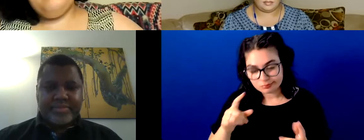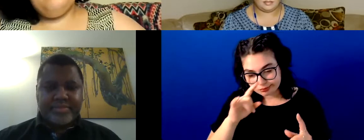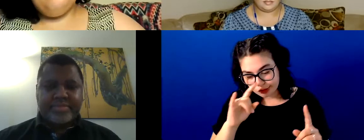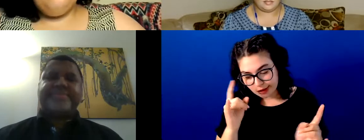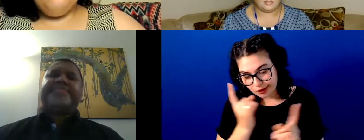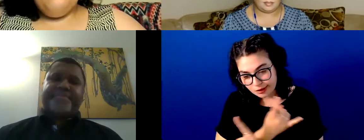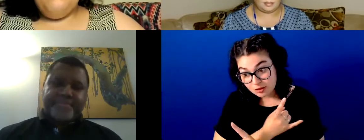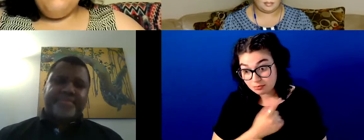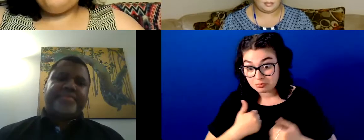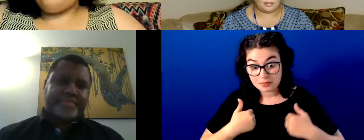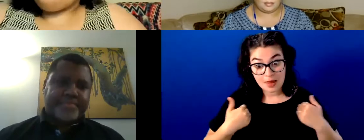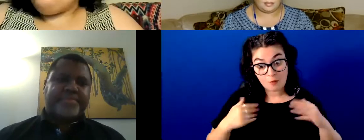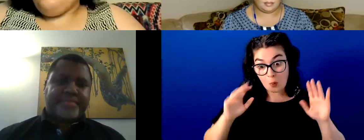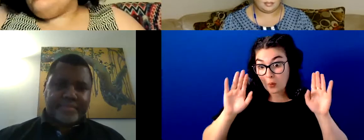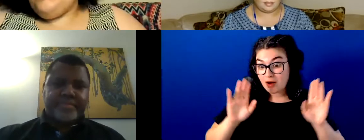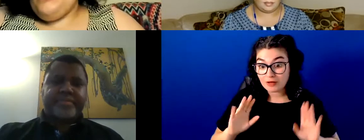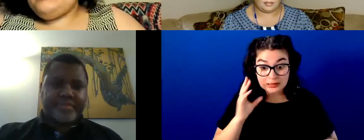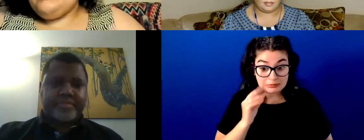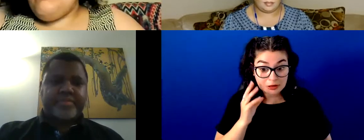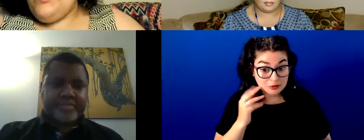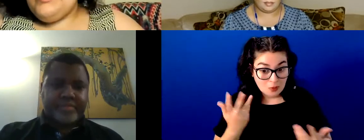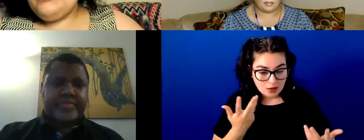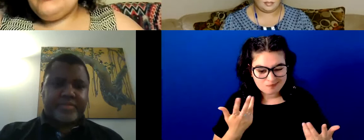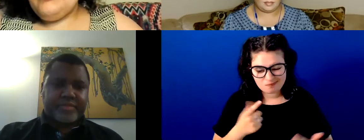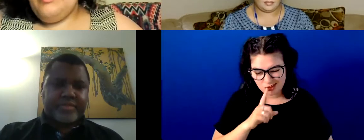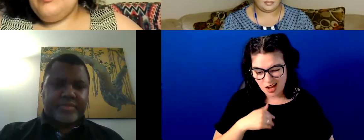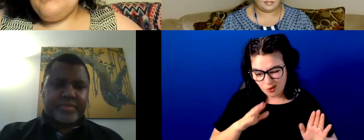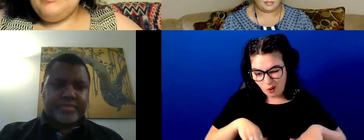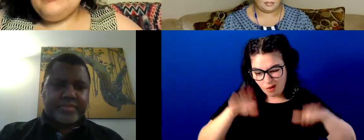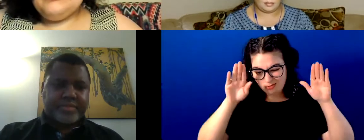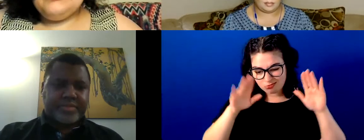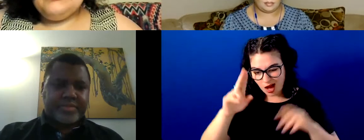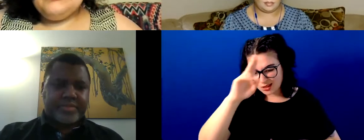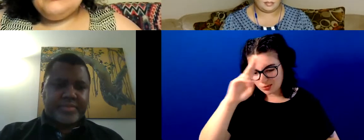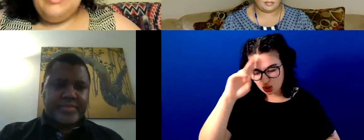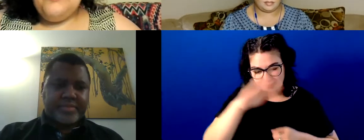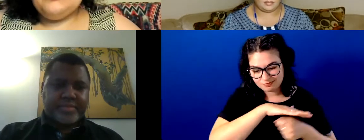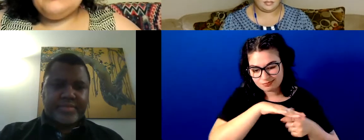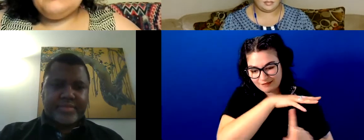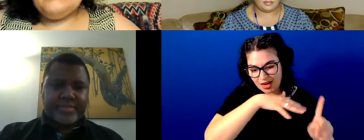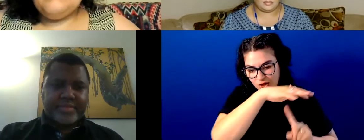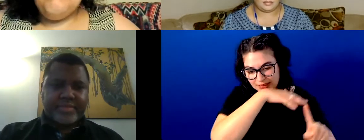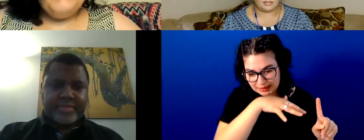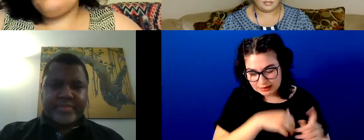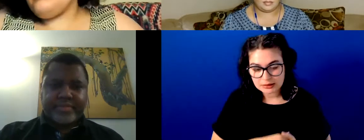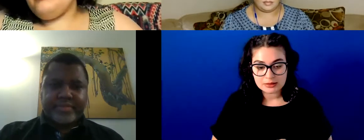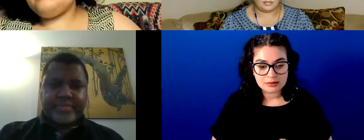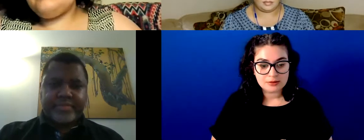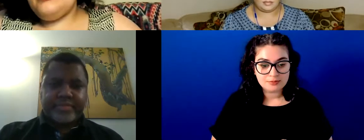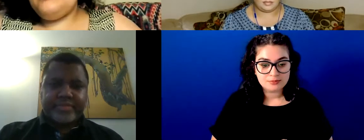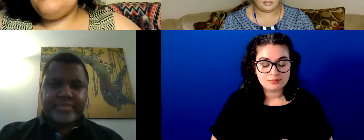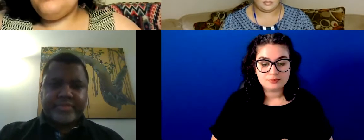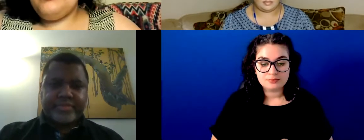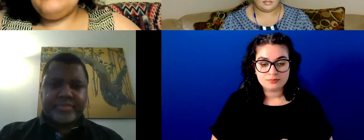statement, growing up in a hospital-based environment because I was